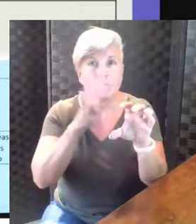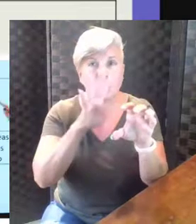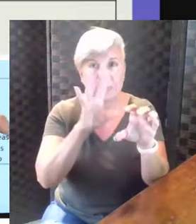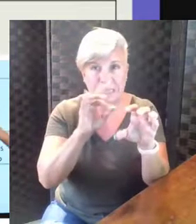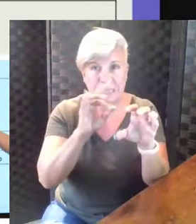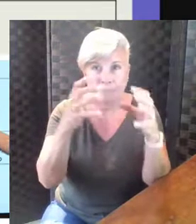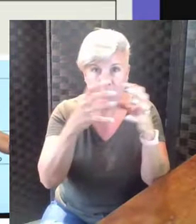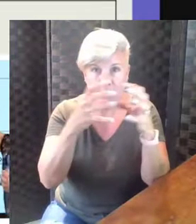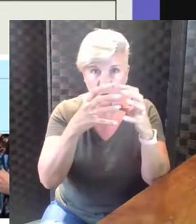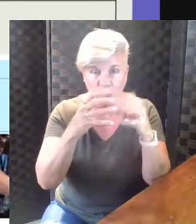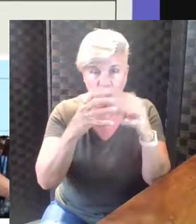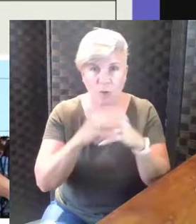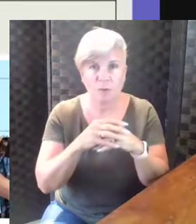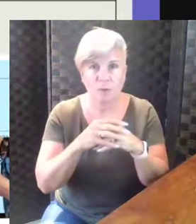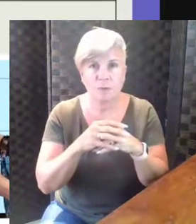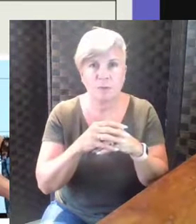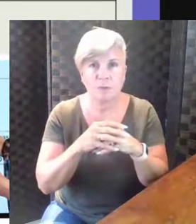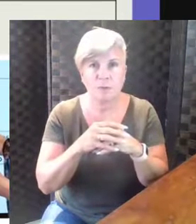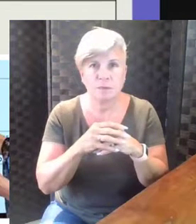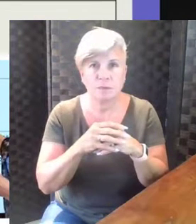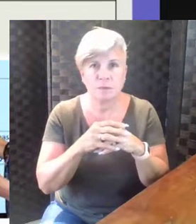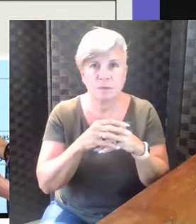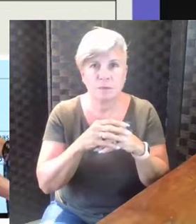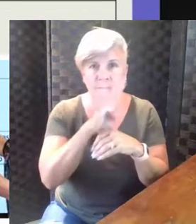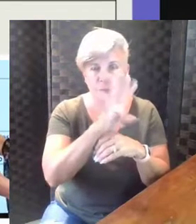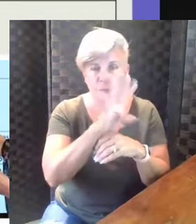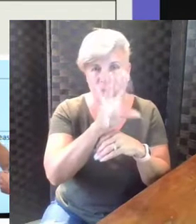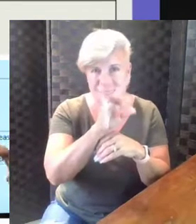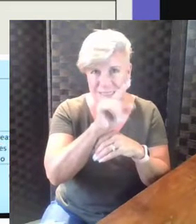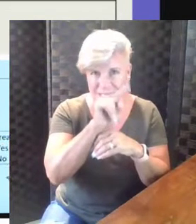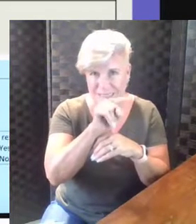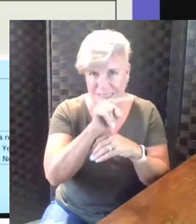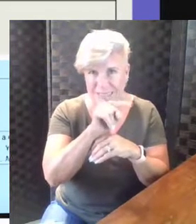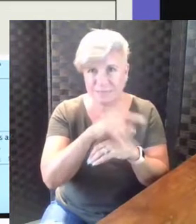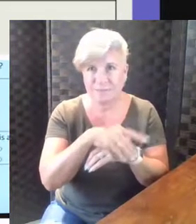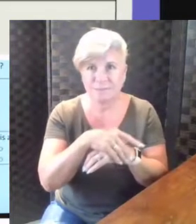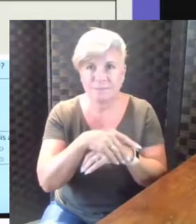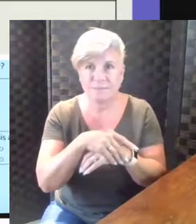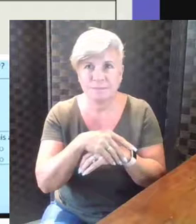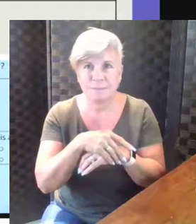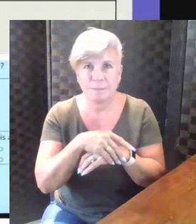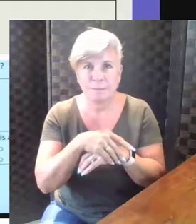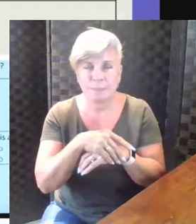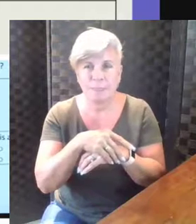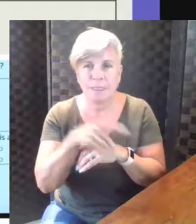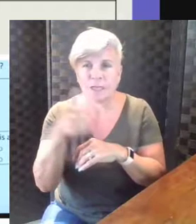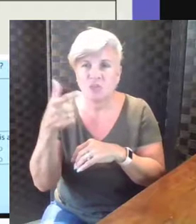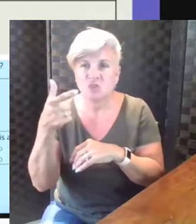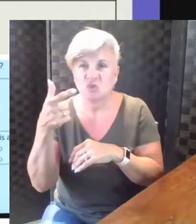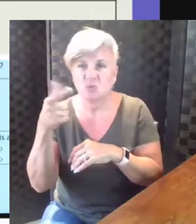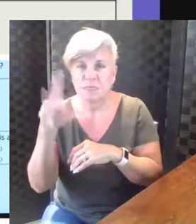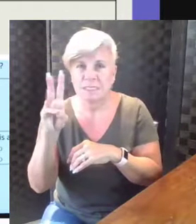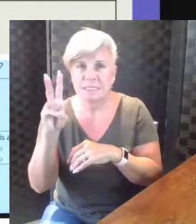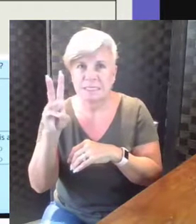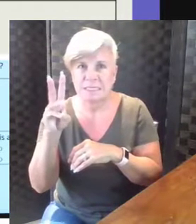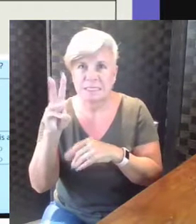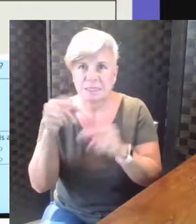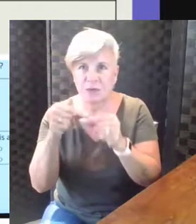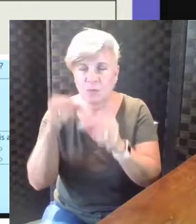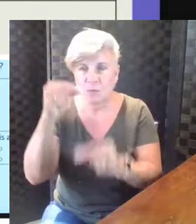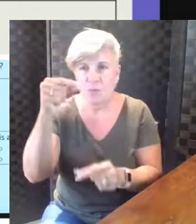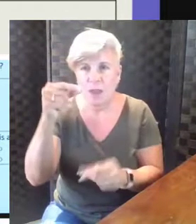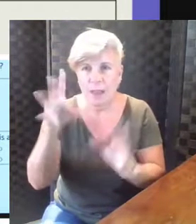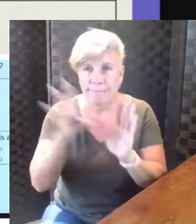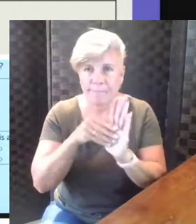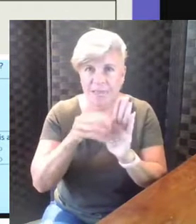There's 48 ball magnets, so you should have a part that's 48. And